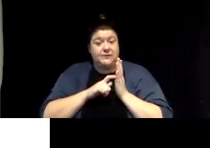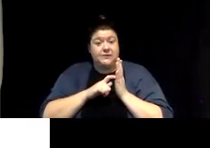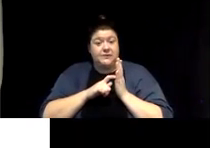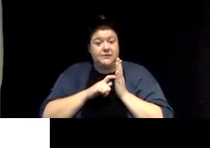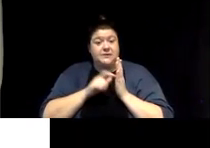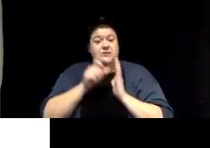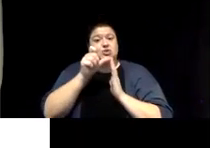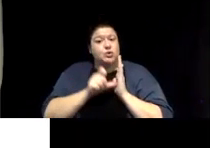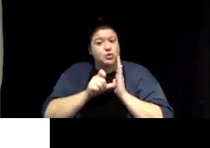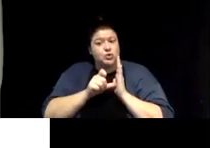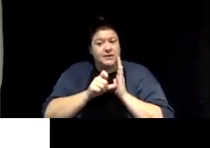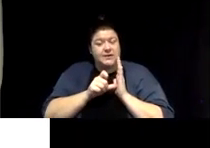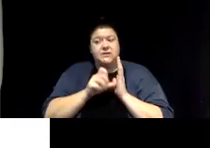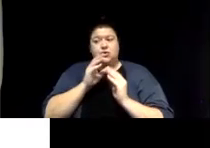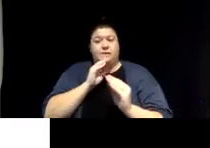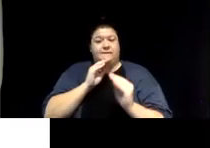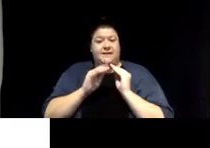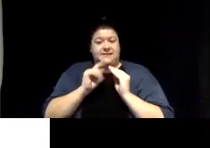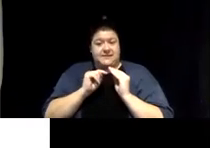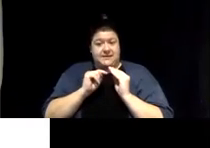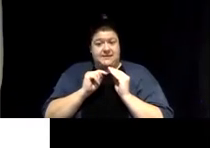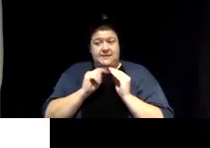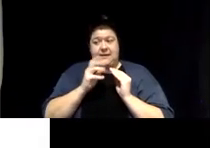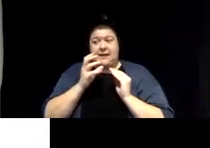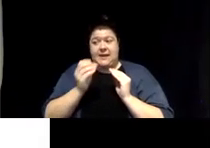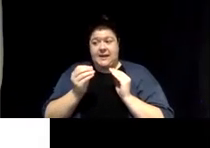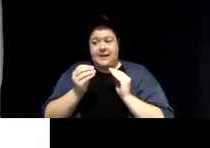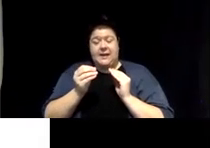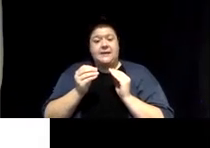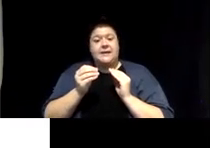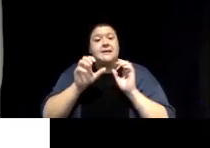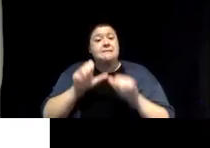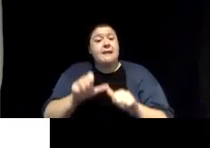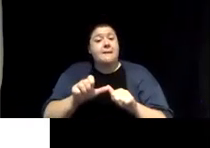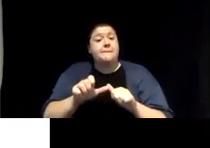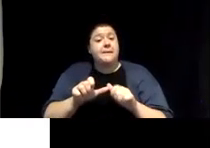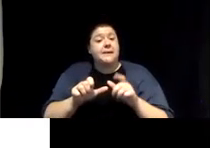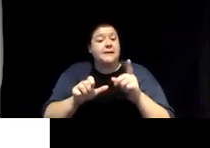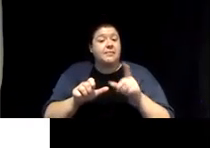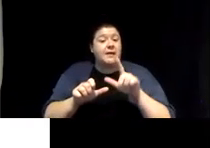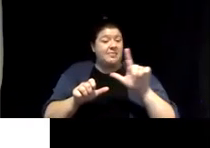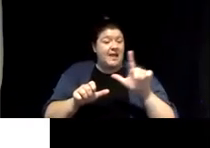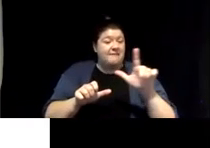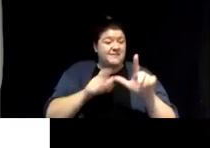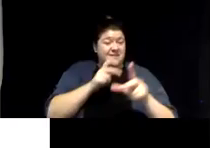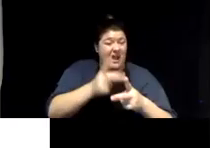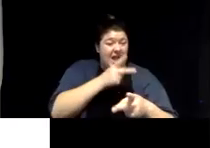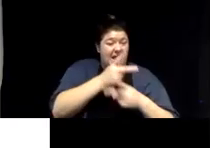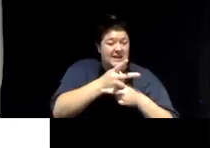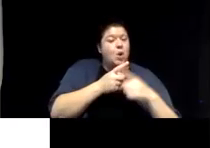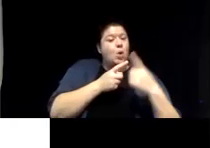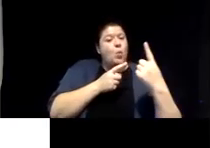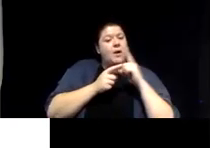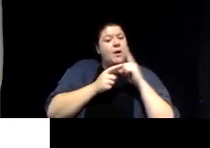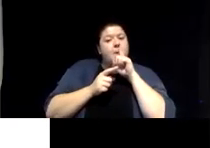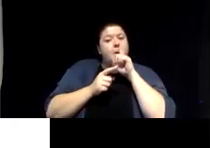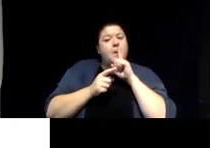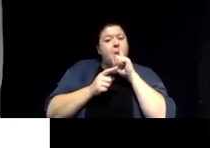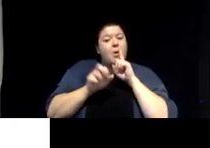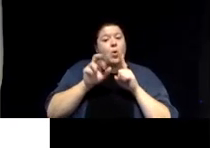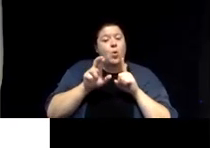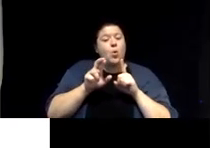surgery in order to correct it. And it can be a unilateral cleft lip, like on the left side where it's only on one side, or it can